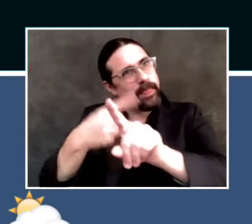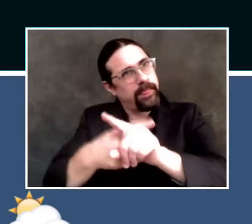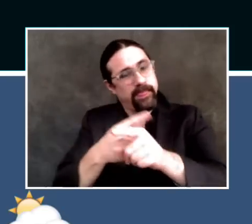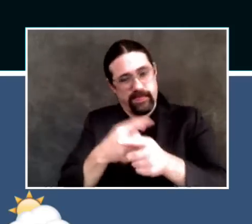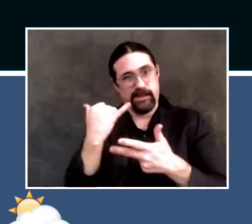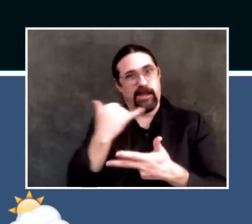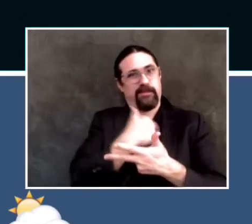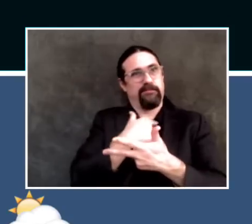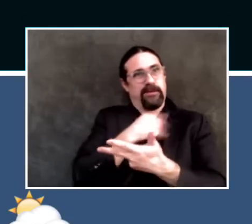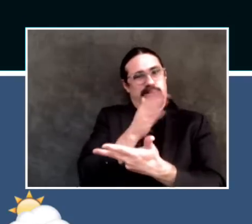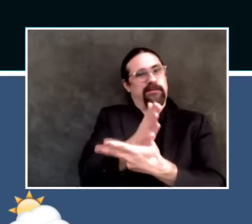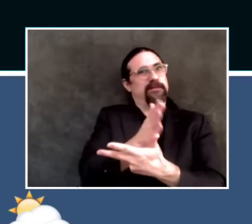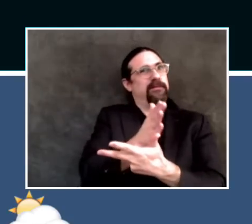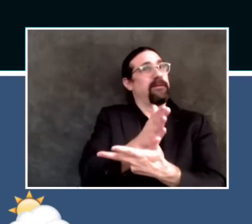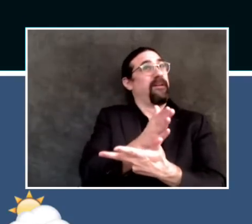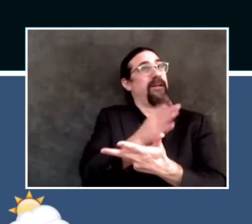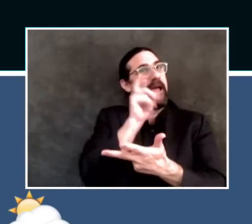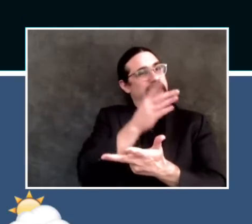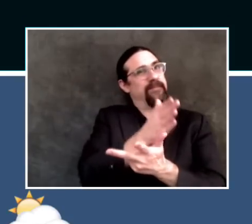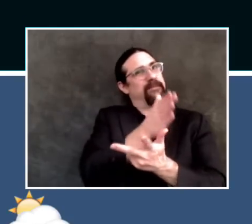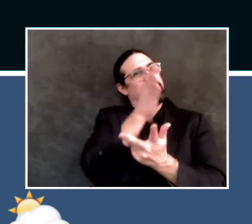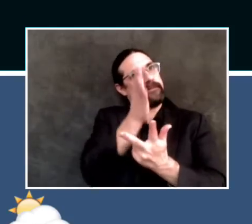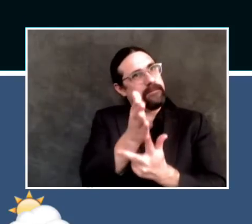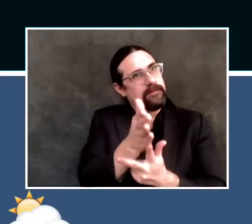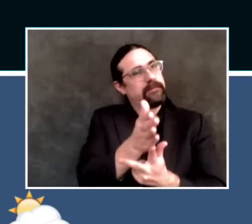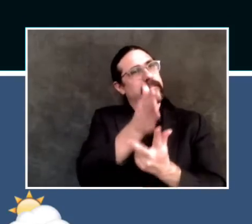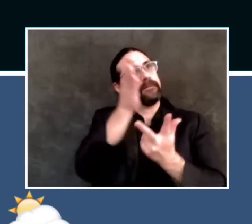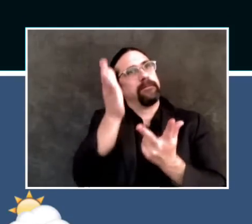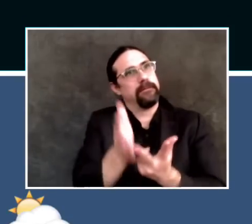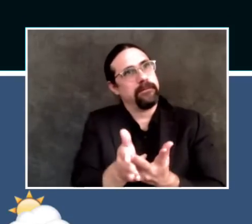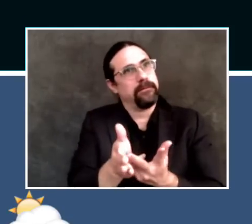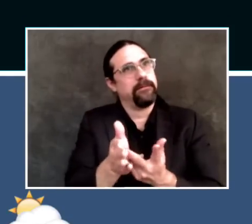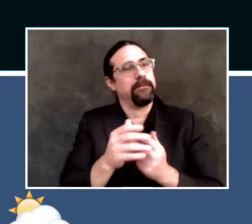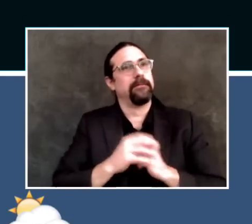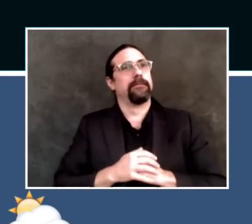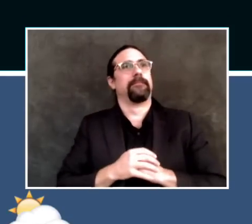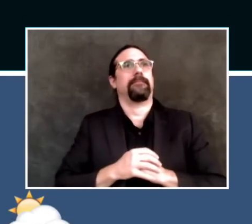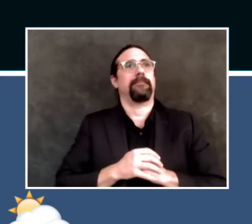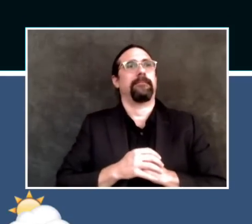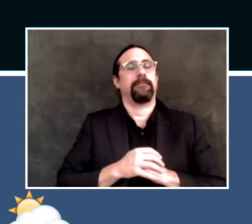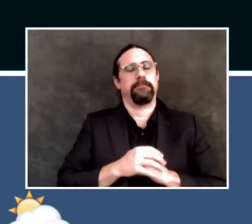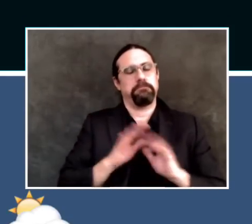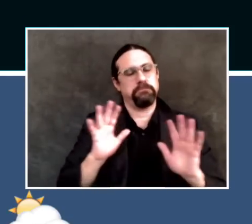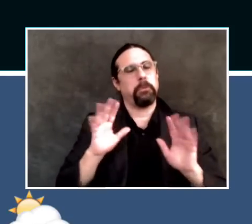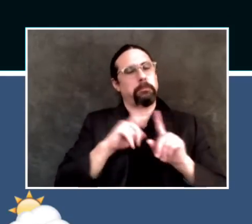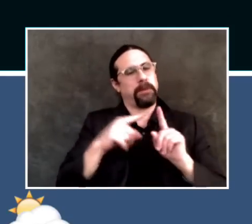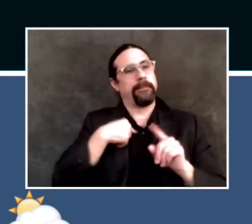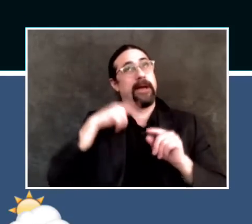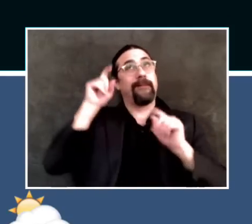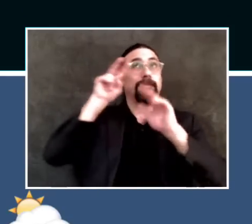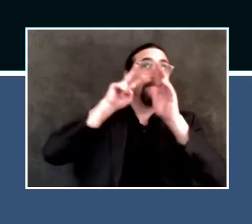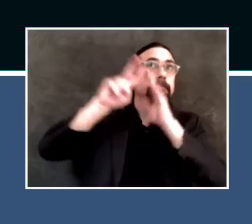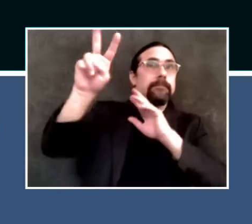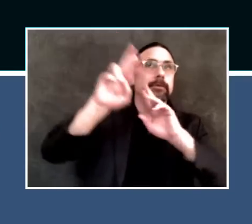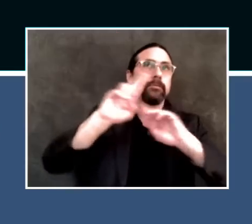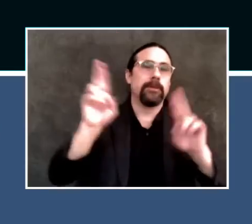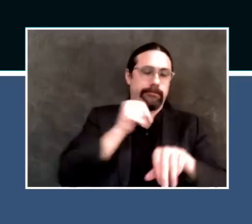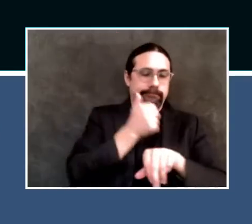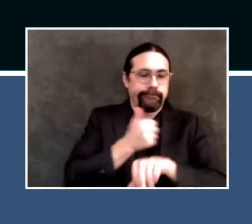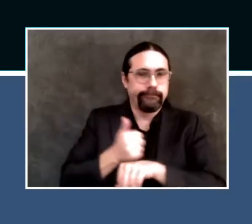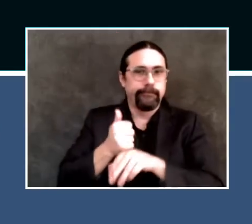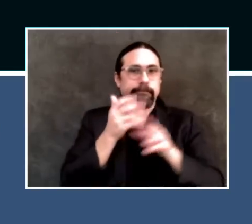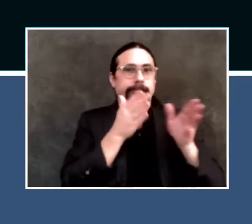let's go back on this whole idea of how we go from here to there, to that no transmission phase we all want to get to as soon as